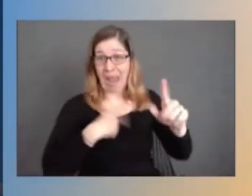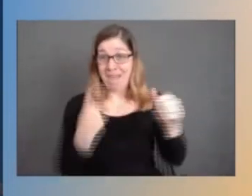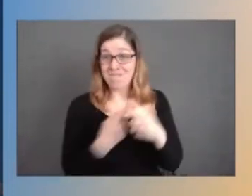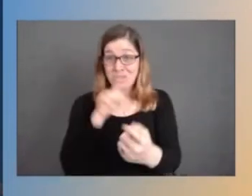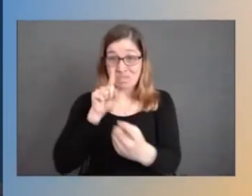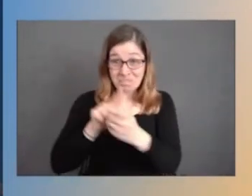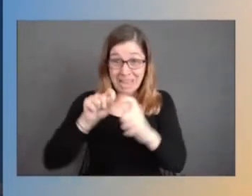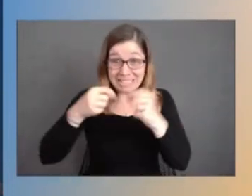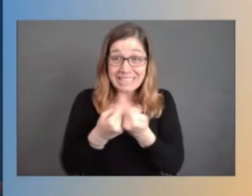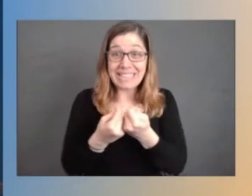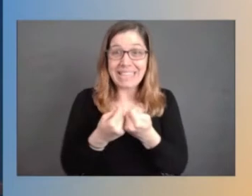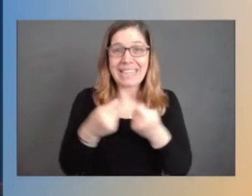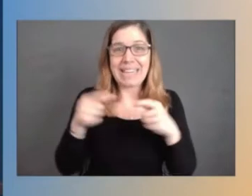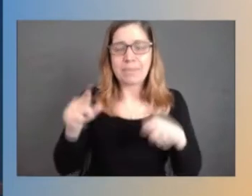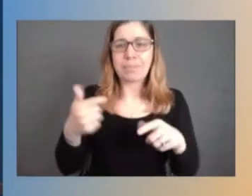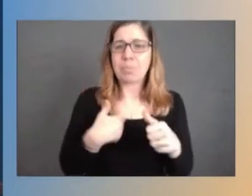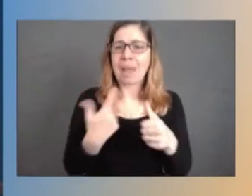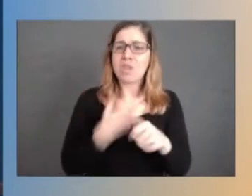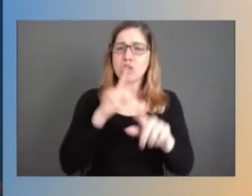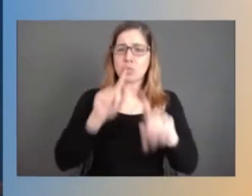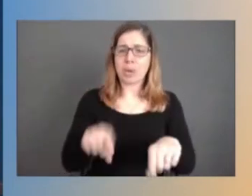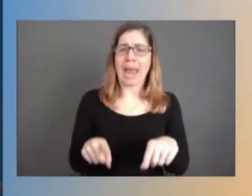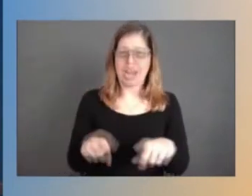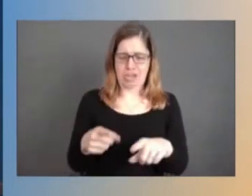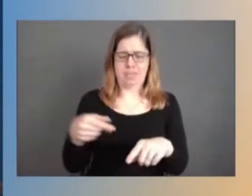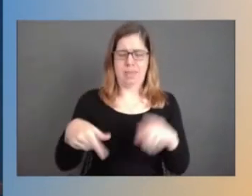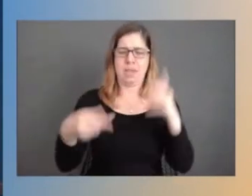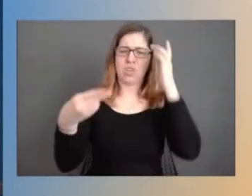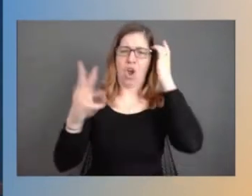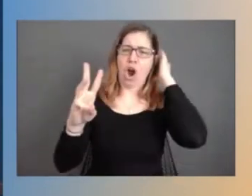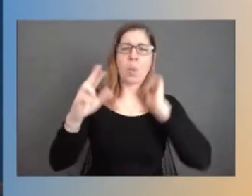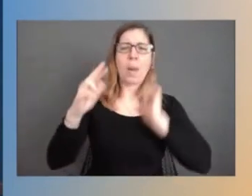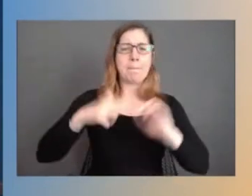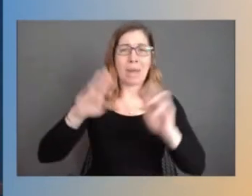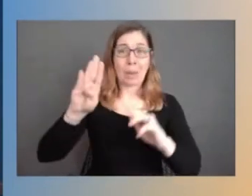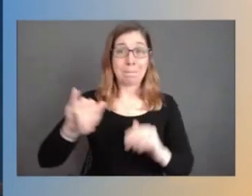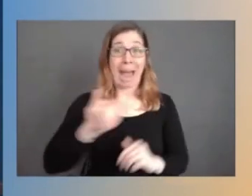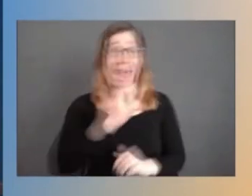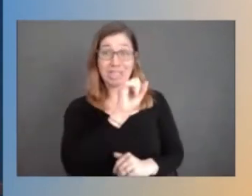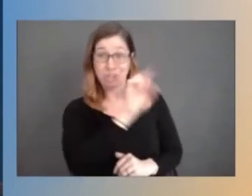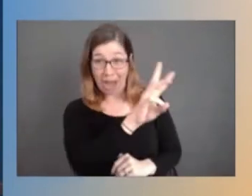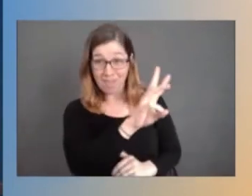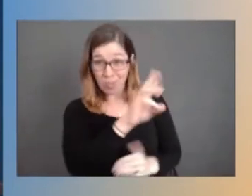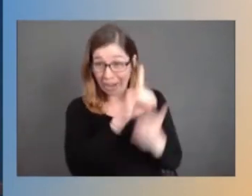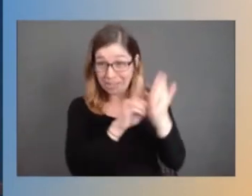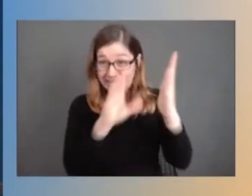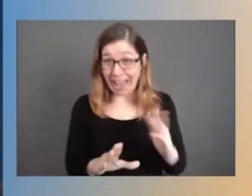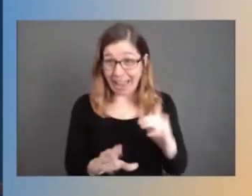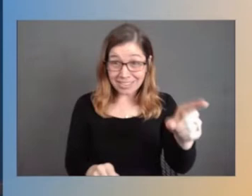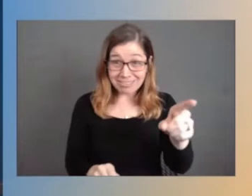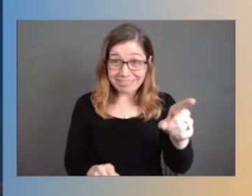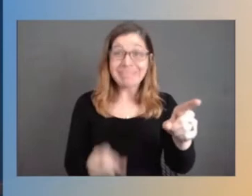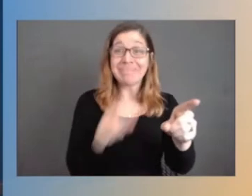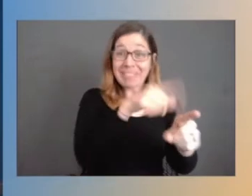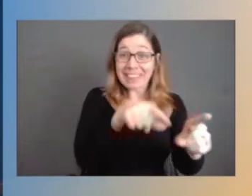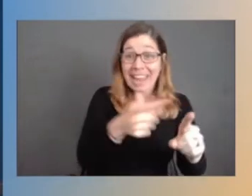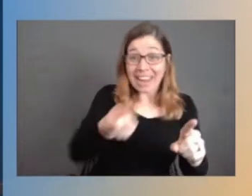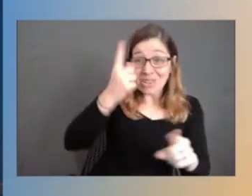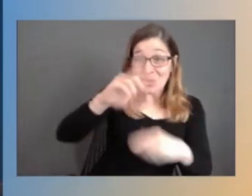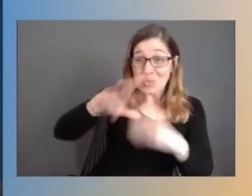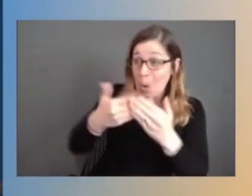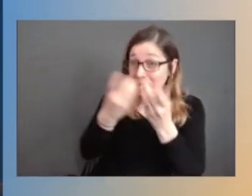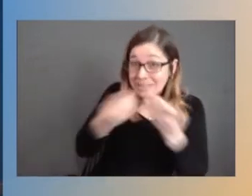Annapurna, my first reaction was, this is hardware that was built by software designers. They understood that having all of the devices have